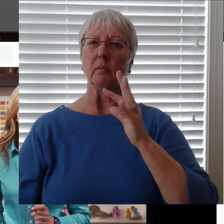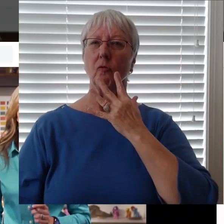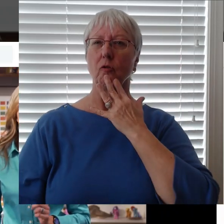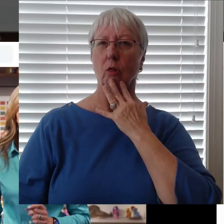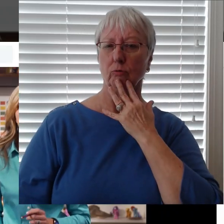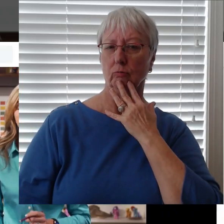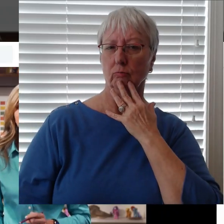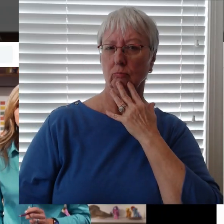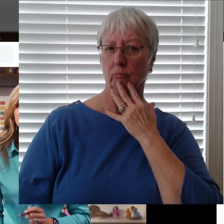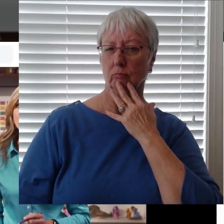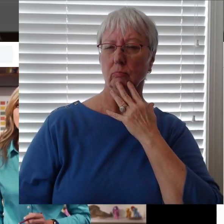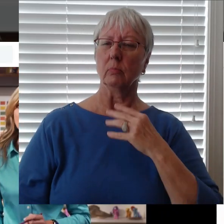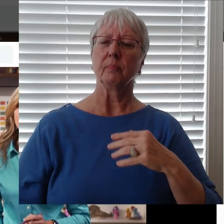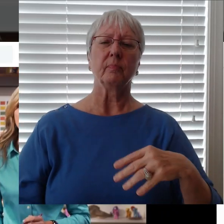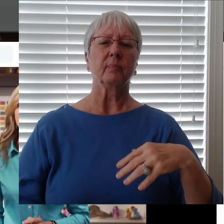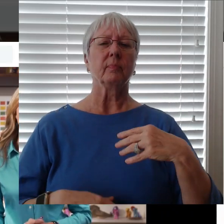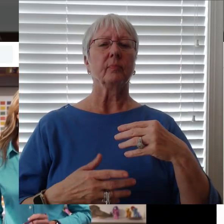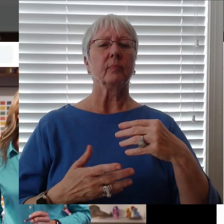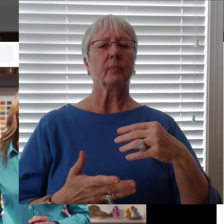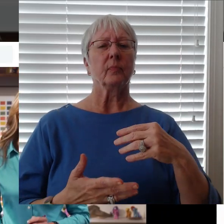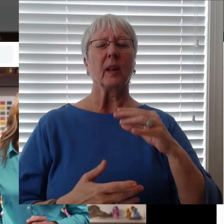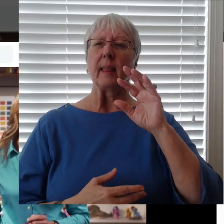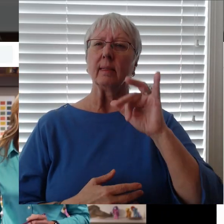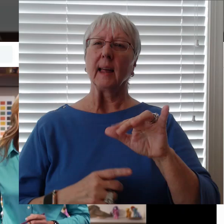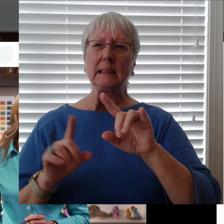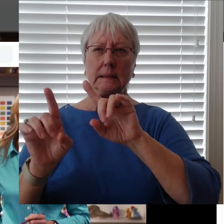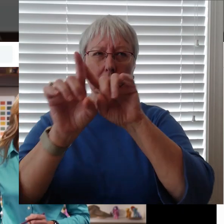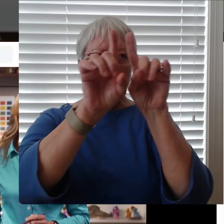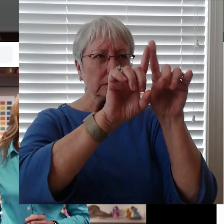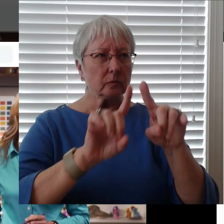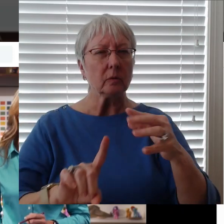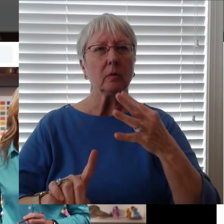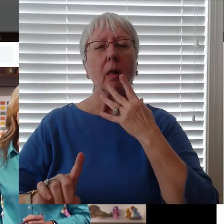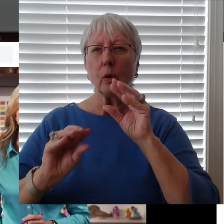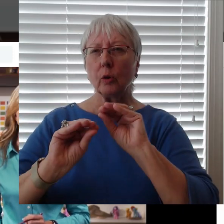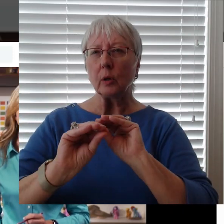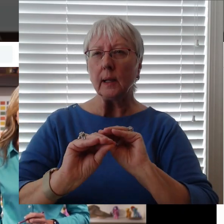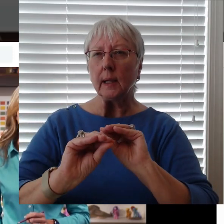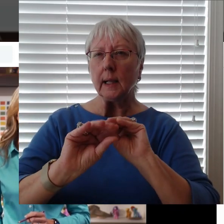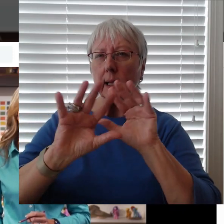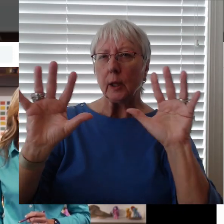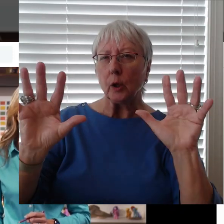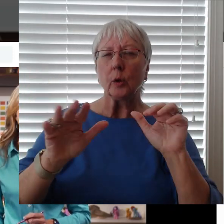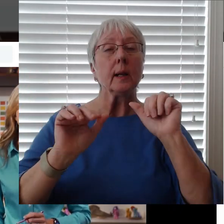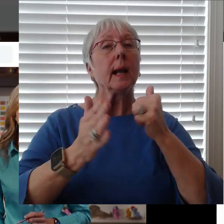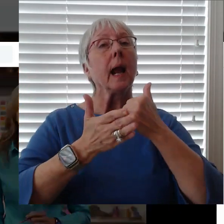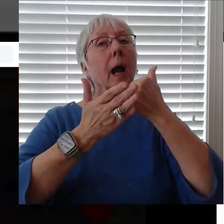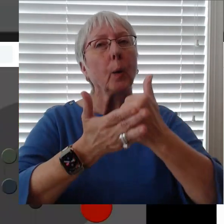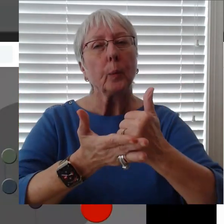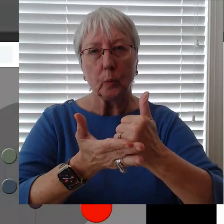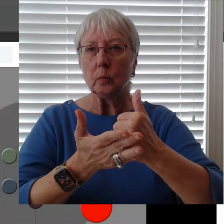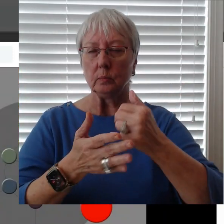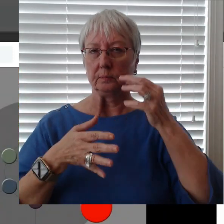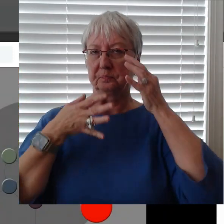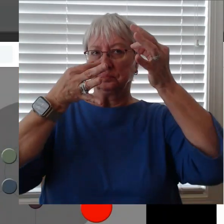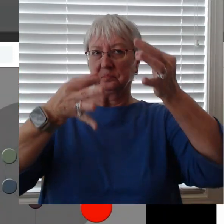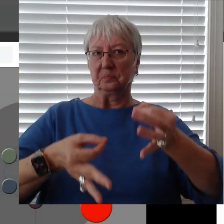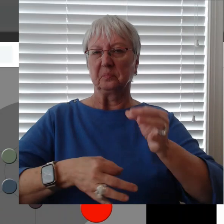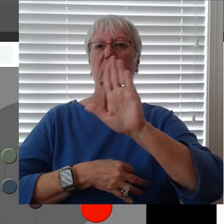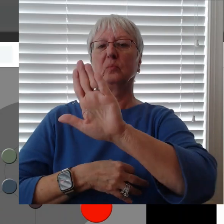the different types of color clear and can help you as a first point of reference in deciding on a palette.